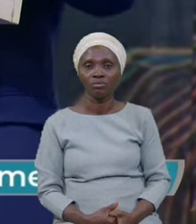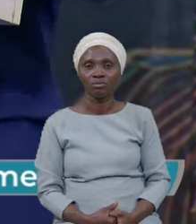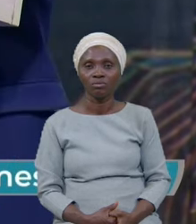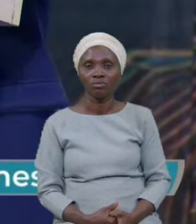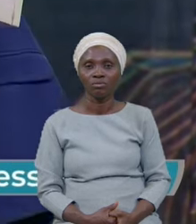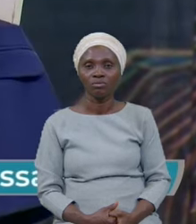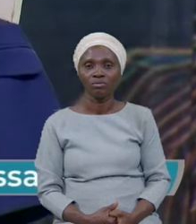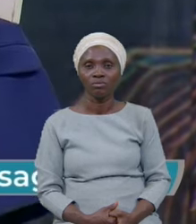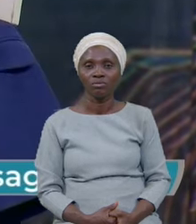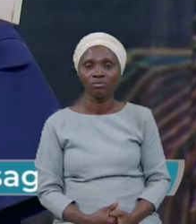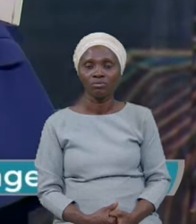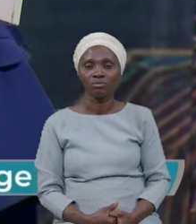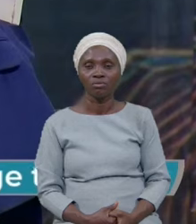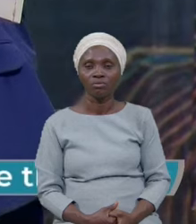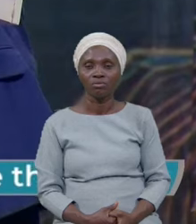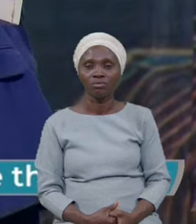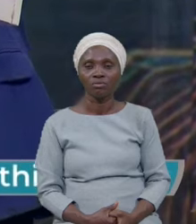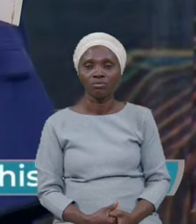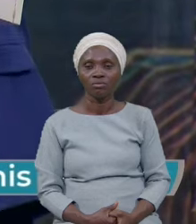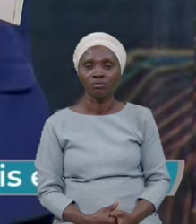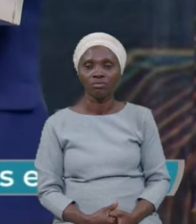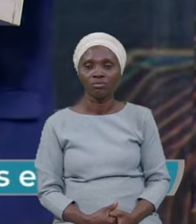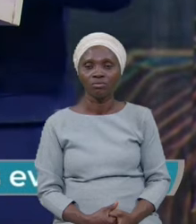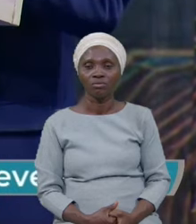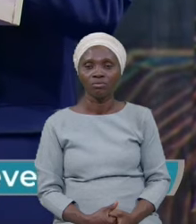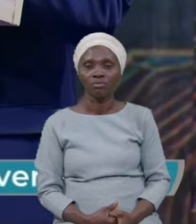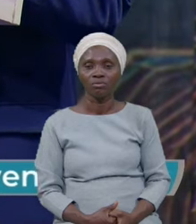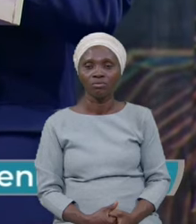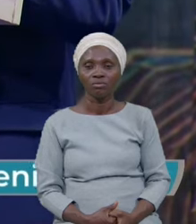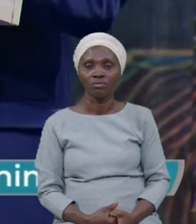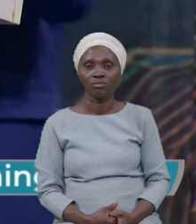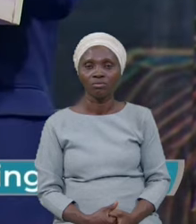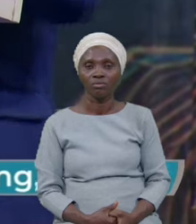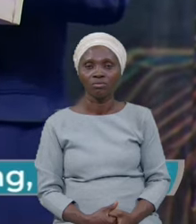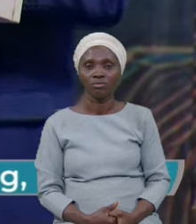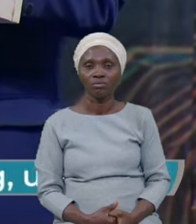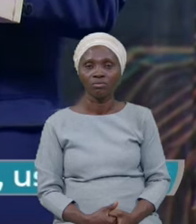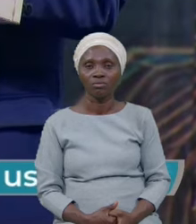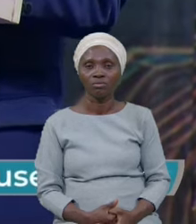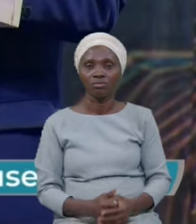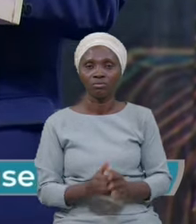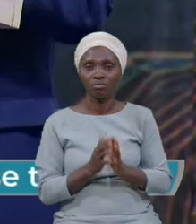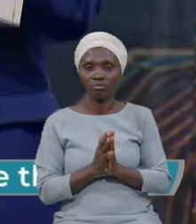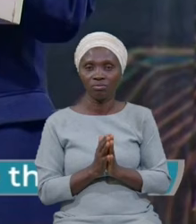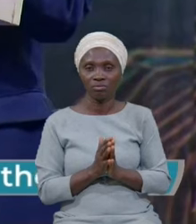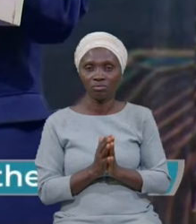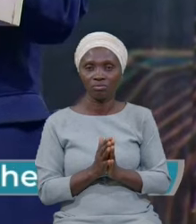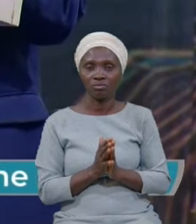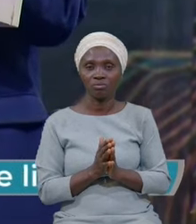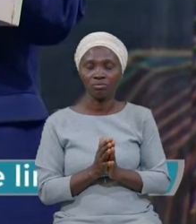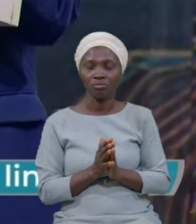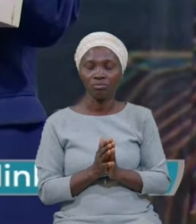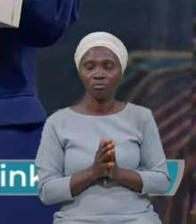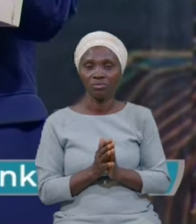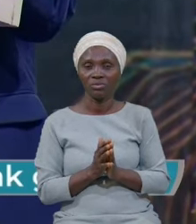And if you are true, please be praying, calling upon God that tonight I